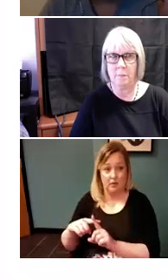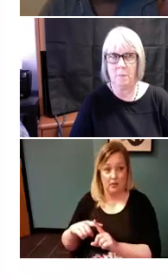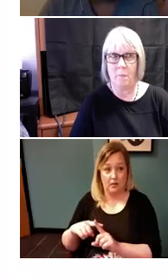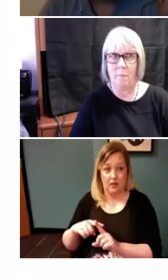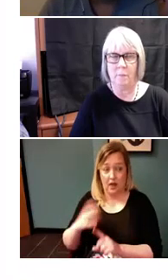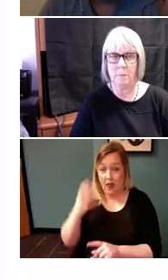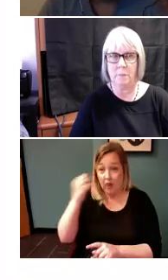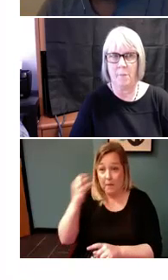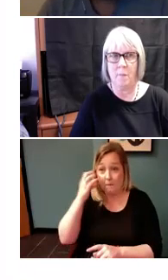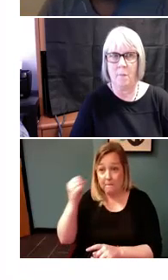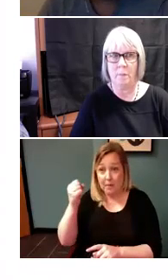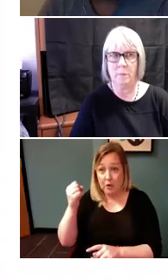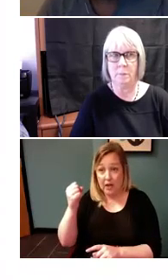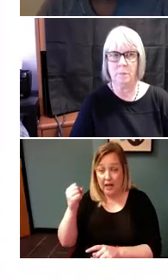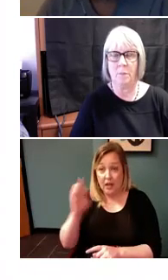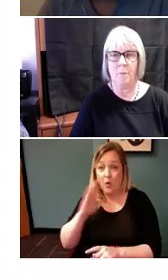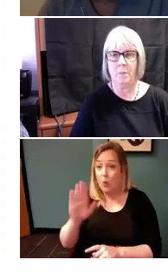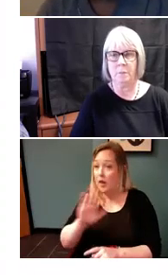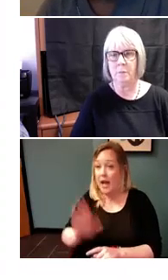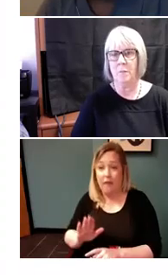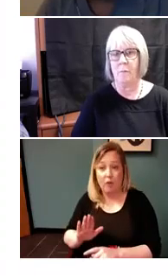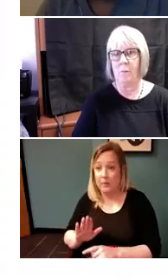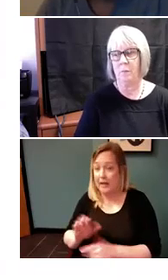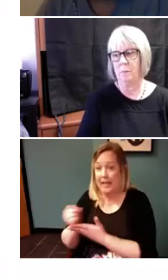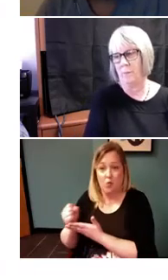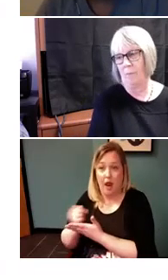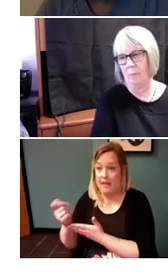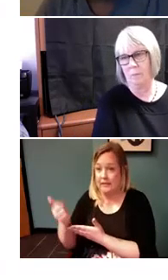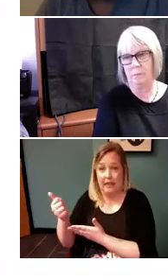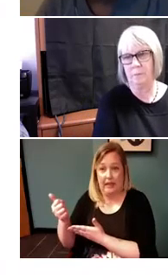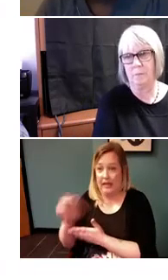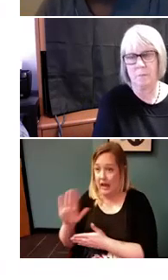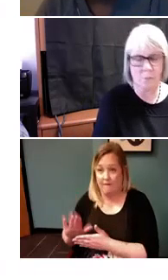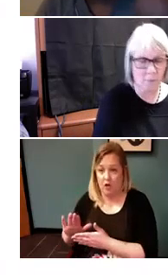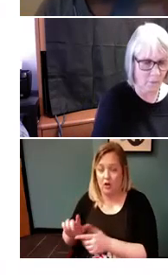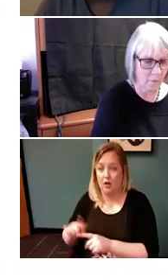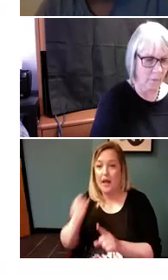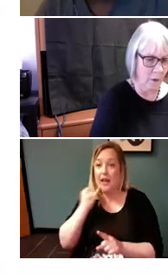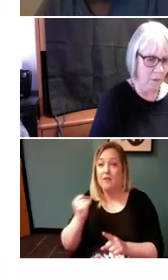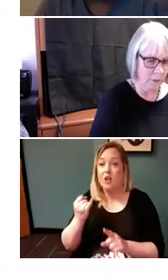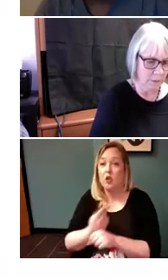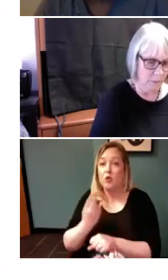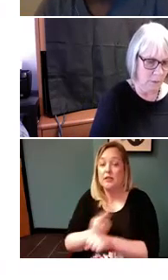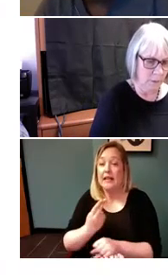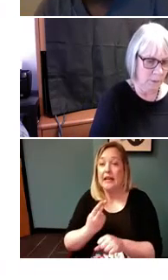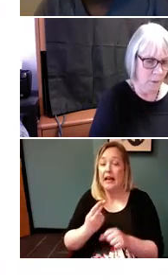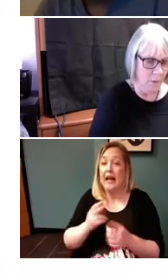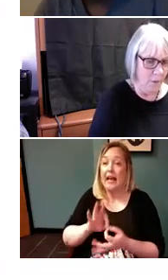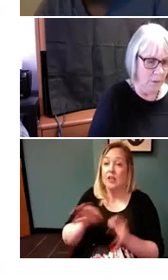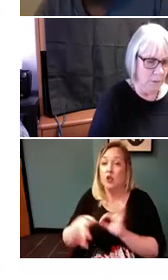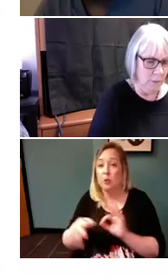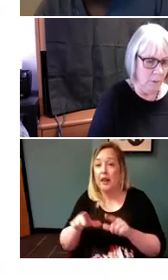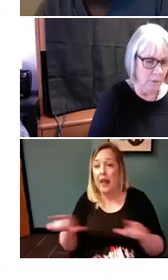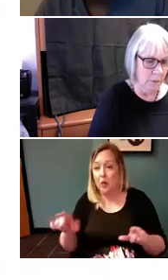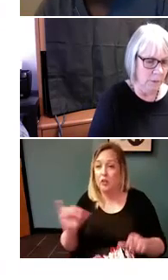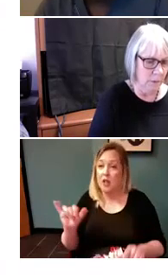is never going to be released. However, if we are using an interpreted language such as Python, Java,